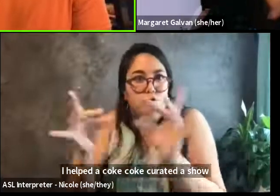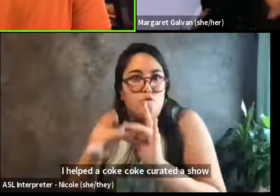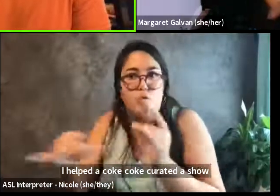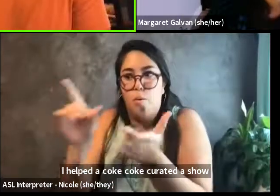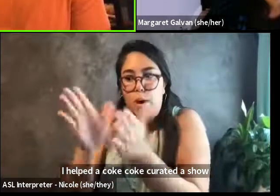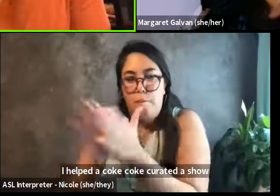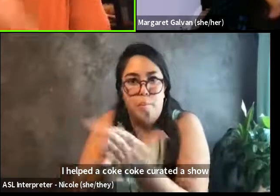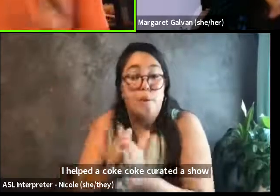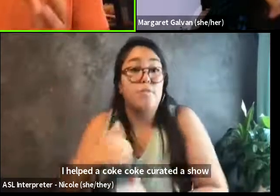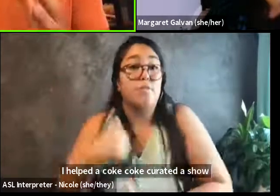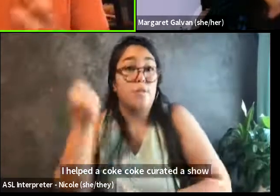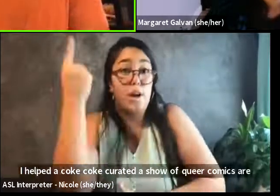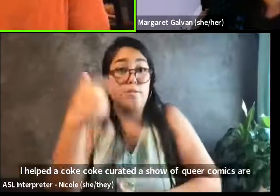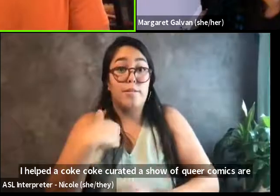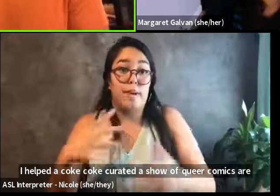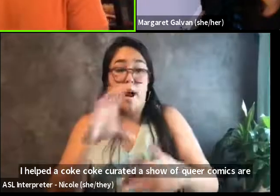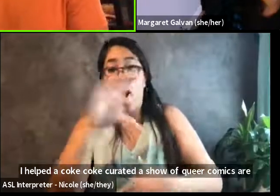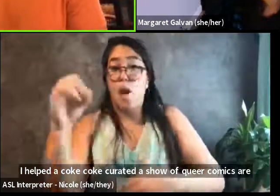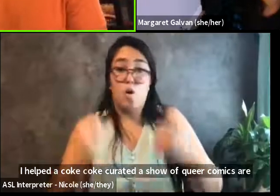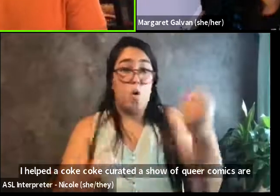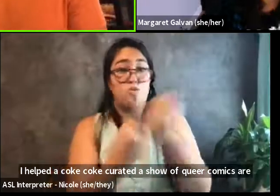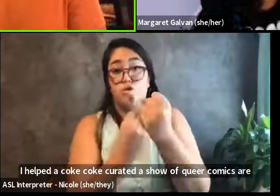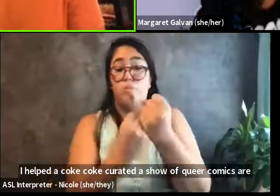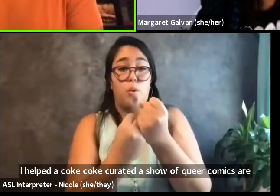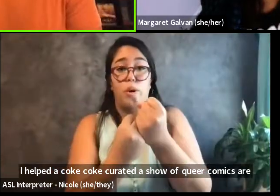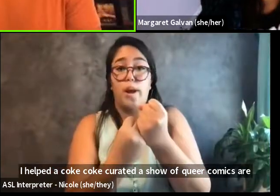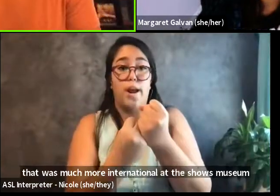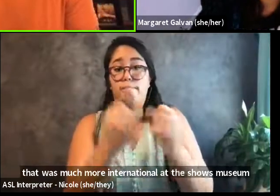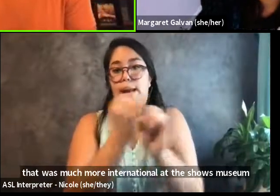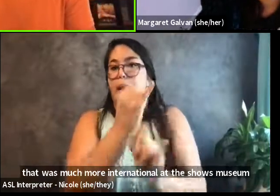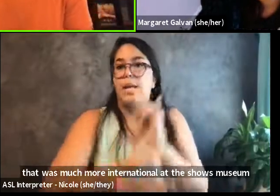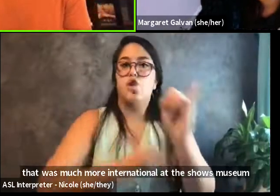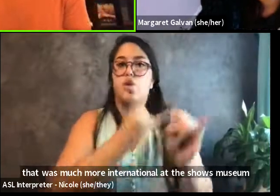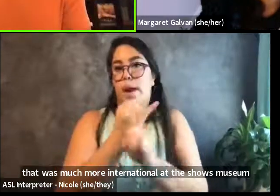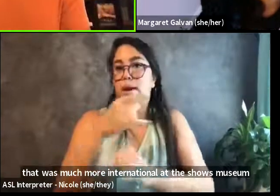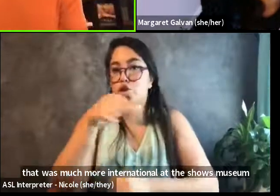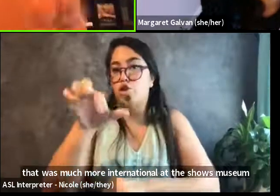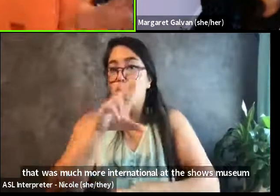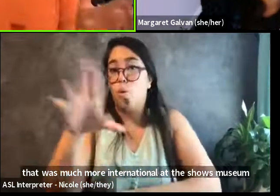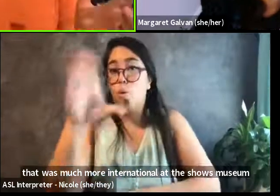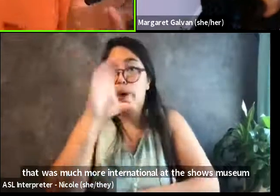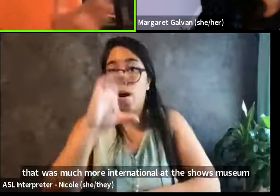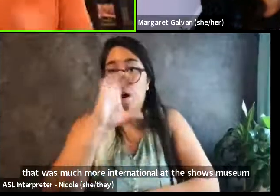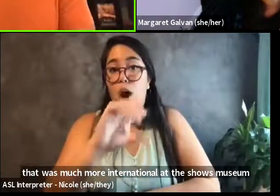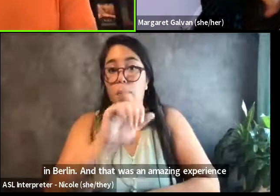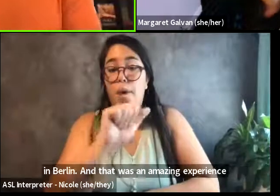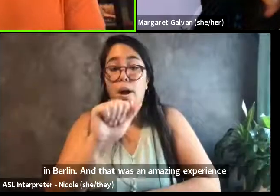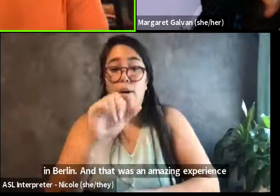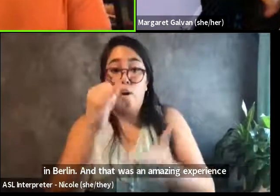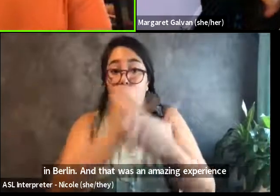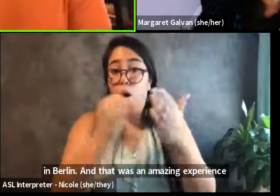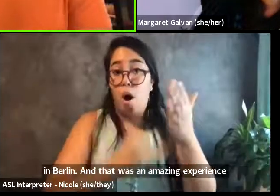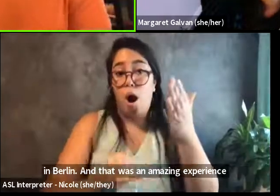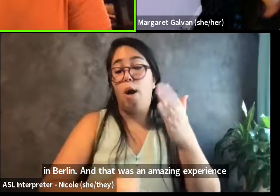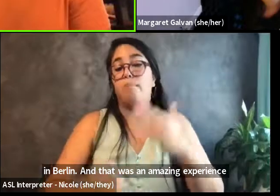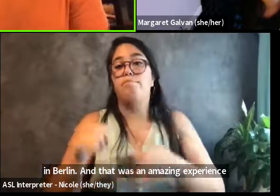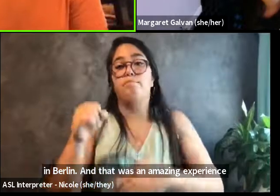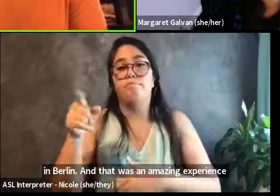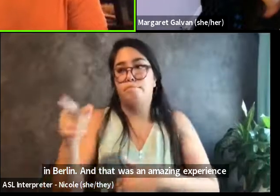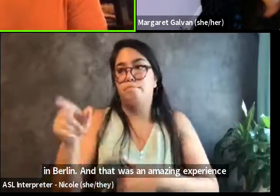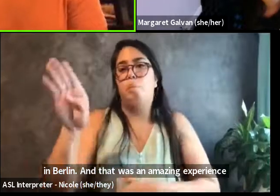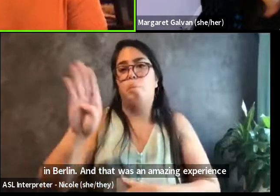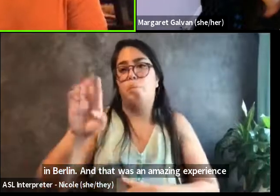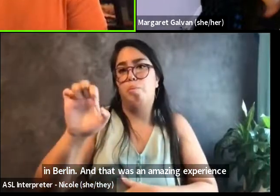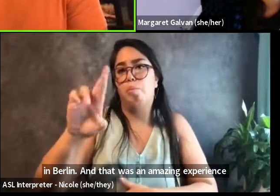comics art that was much more international at the Schwulz Museum in Berlin. Um, and that was an amazing experience. Um, that